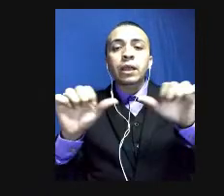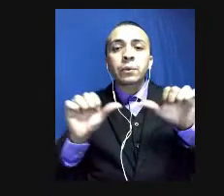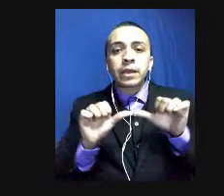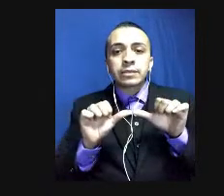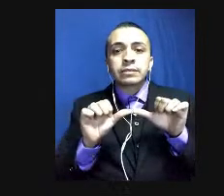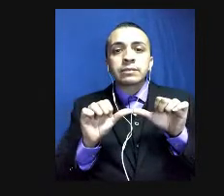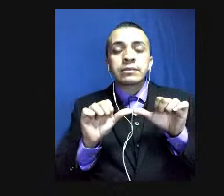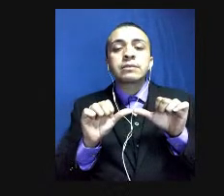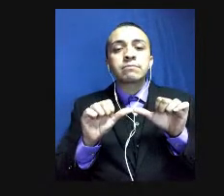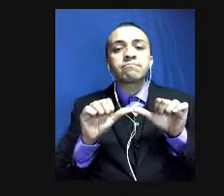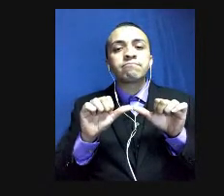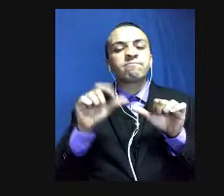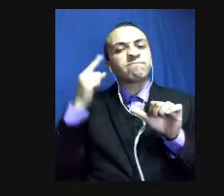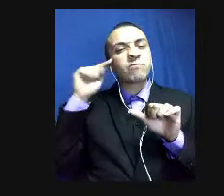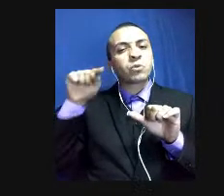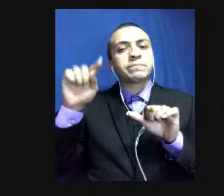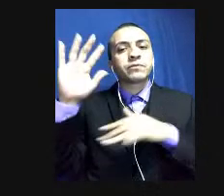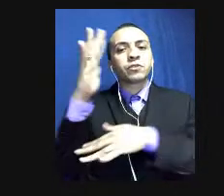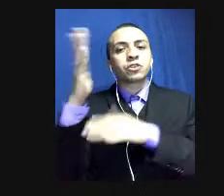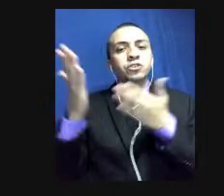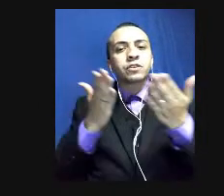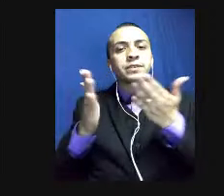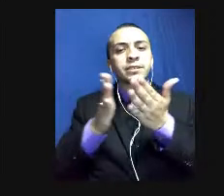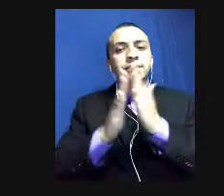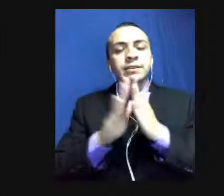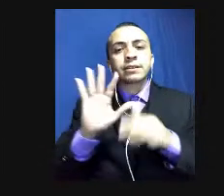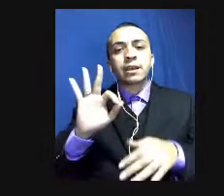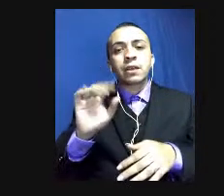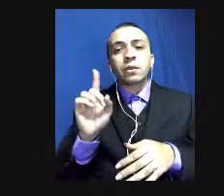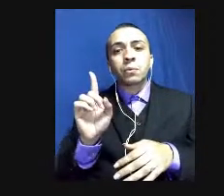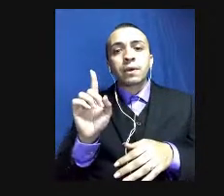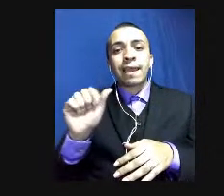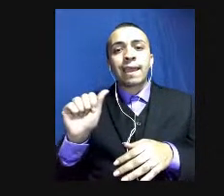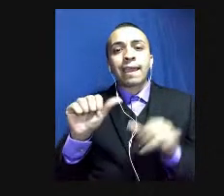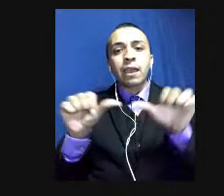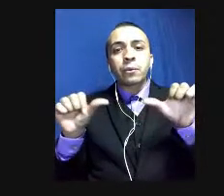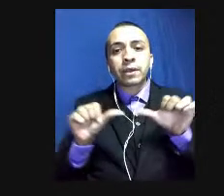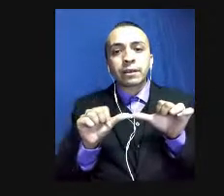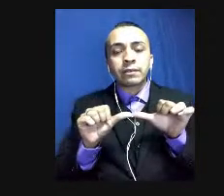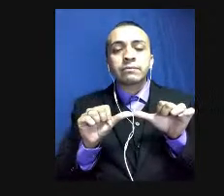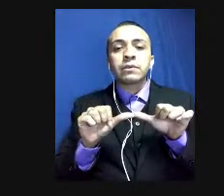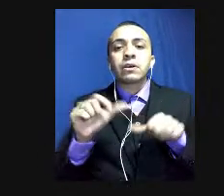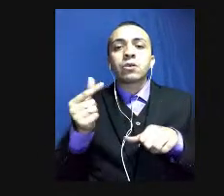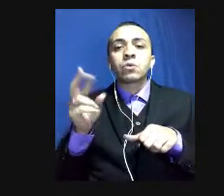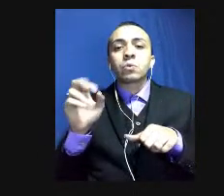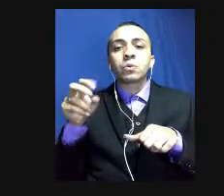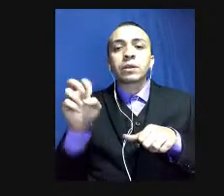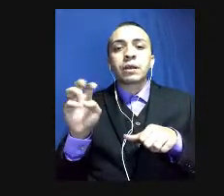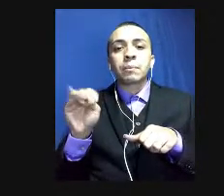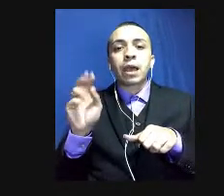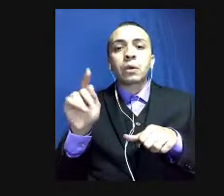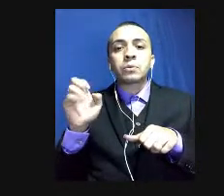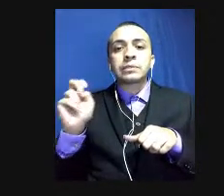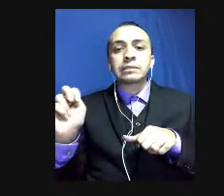So those are gonna be the M91A area. The Gray's Mountain